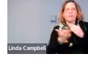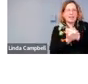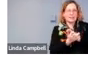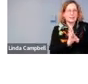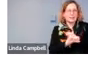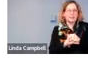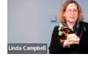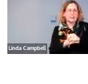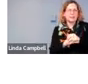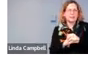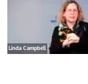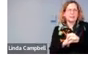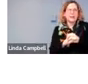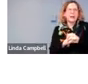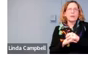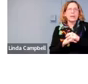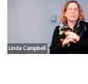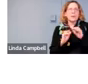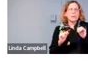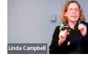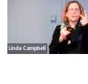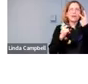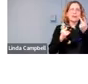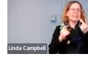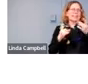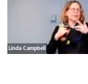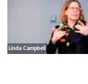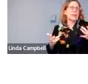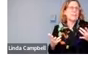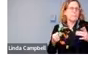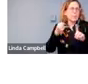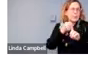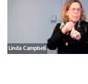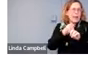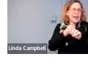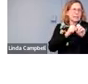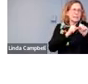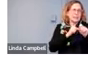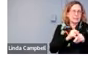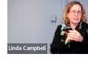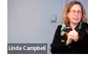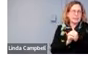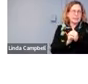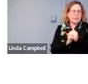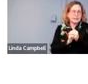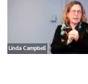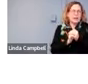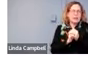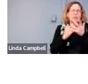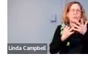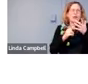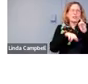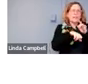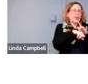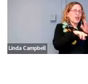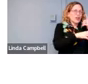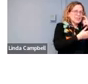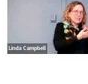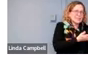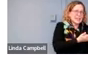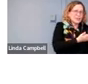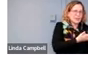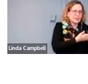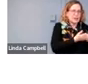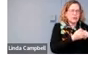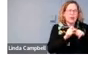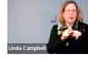Biomonitoring is incredibly important through all of the phases. We do need to be able to see what is happening with these species. We